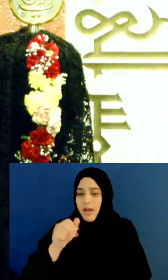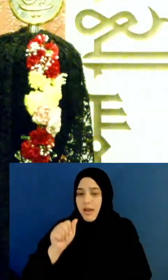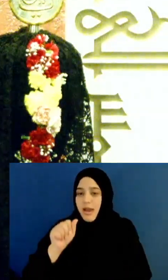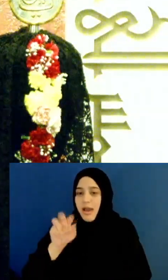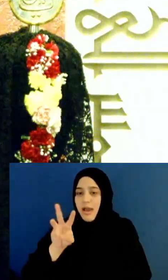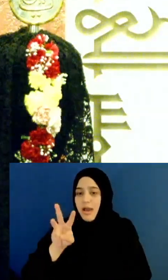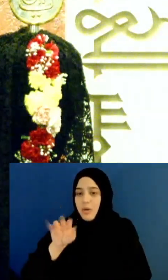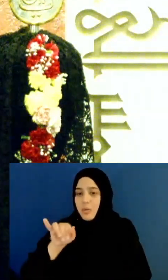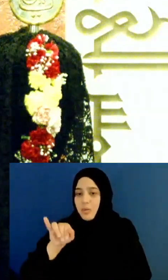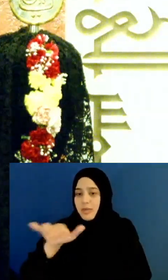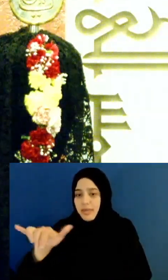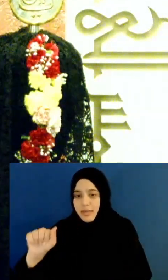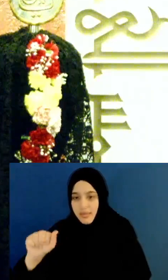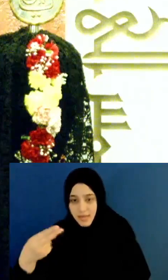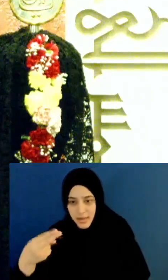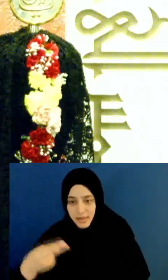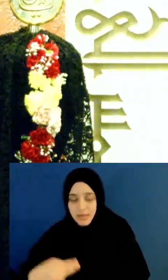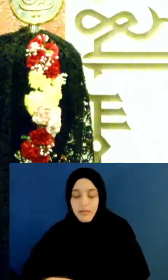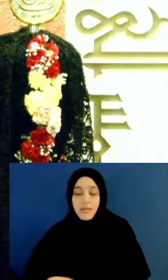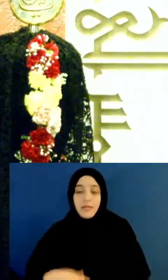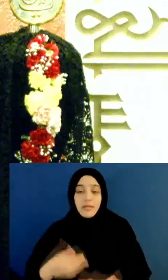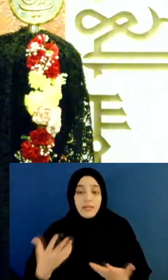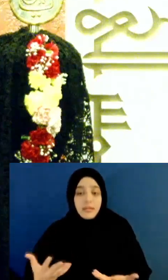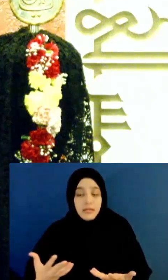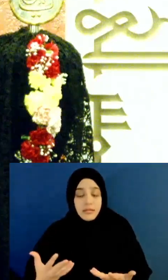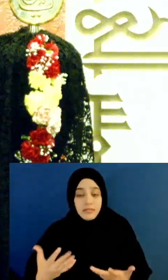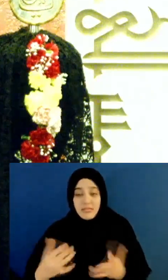Mu'minin and mu'minat, identity simply means